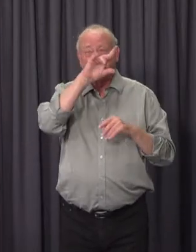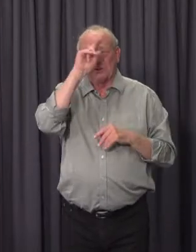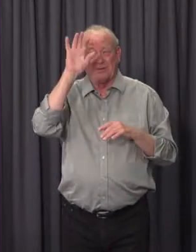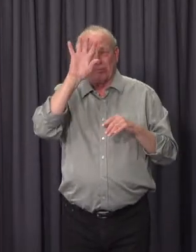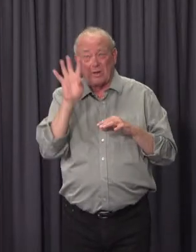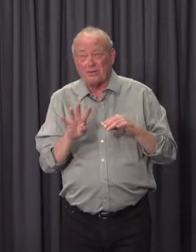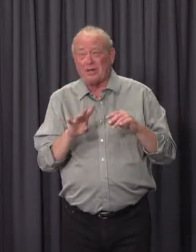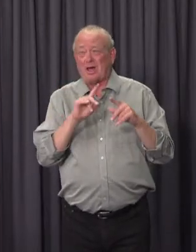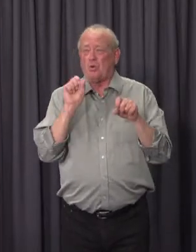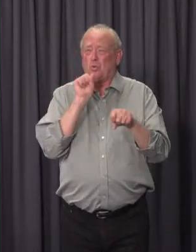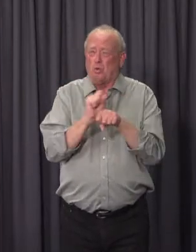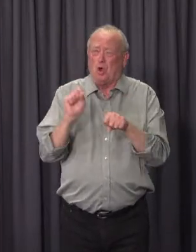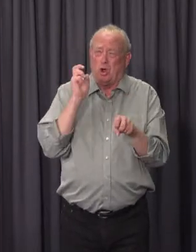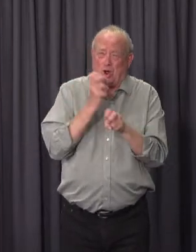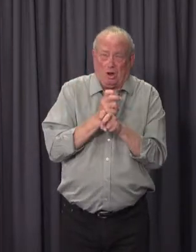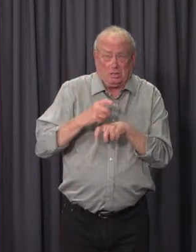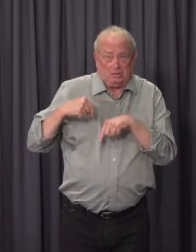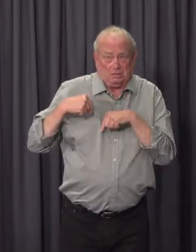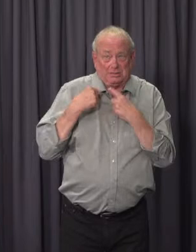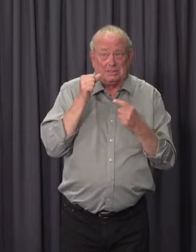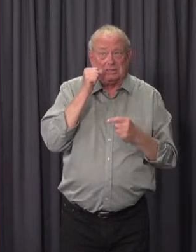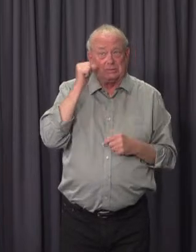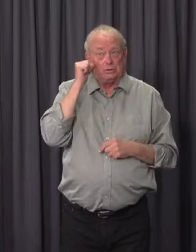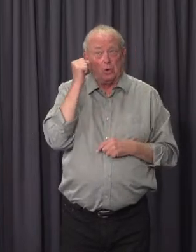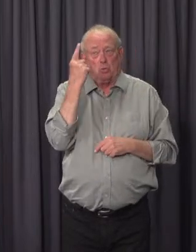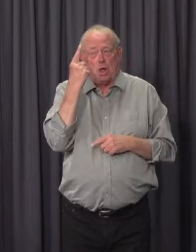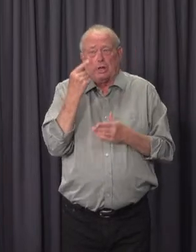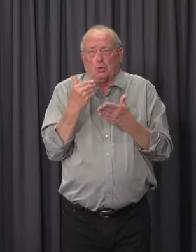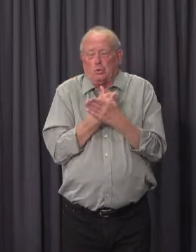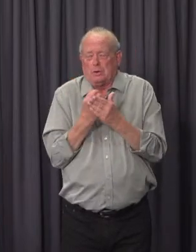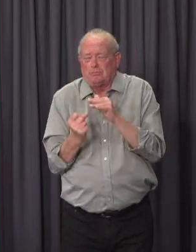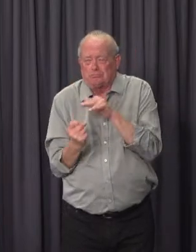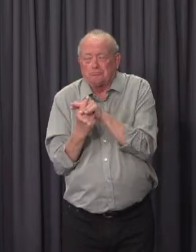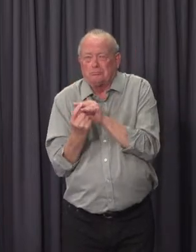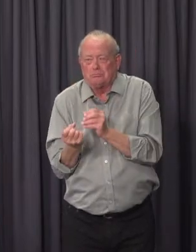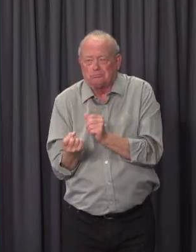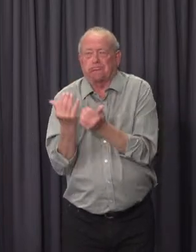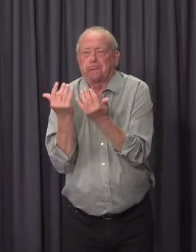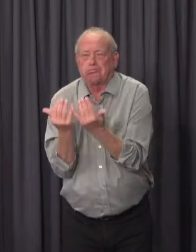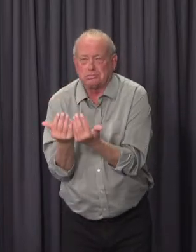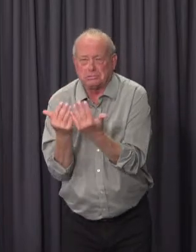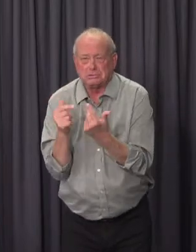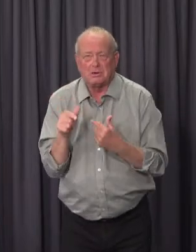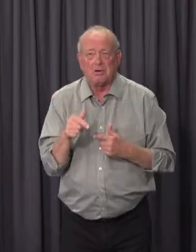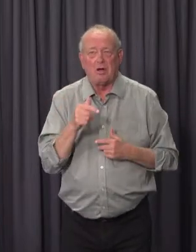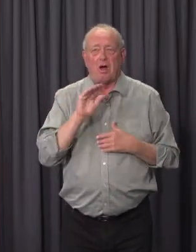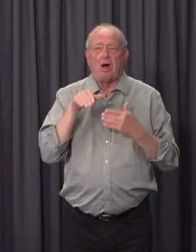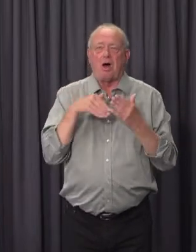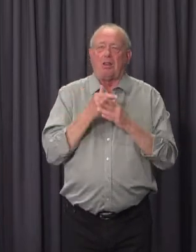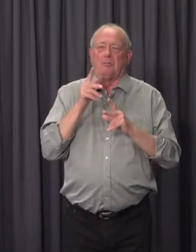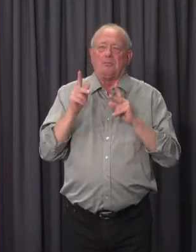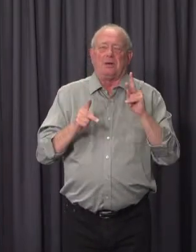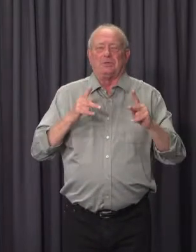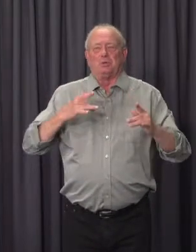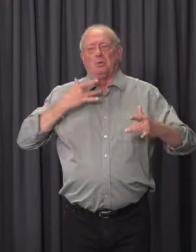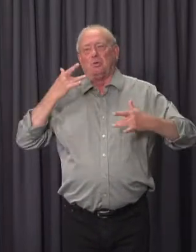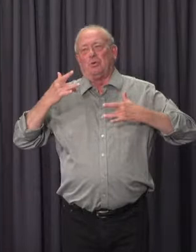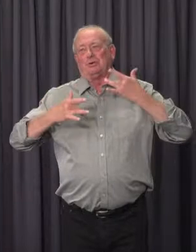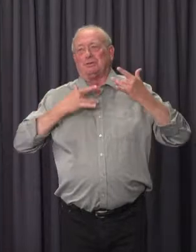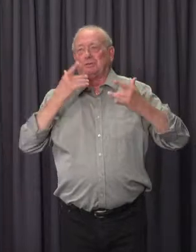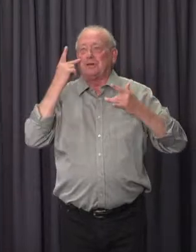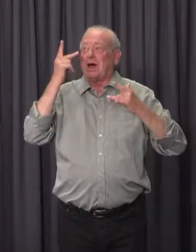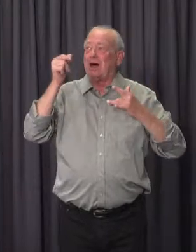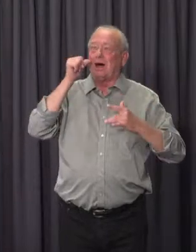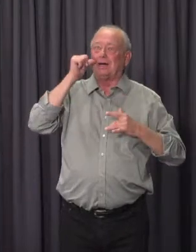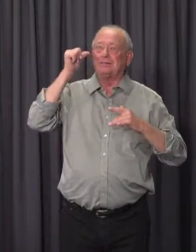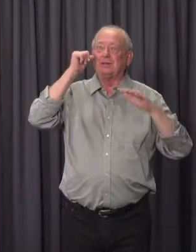yesterday. Many Albertans are happy to see the rain, none more than those who've been evacuated from their homes. To them,